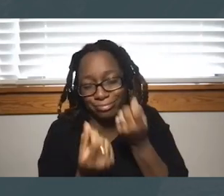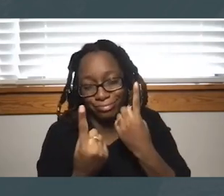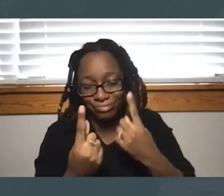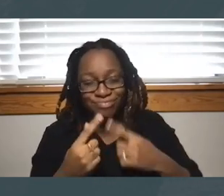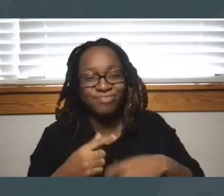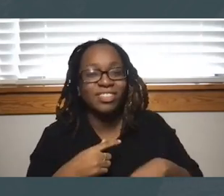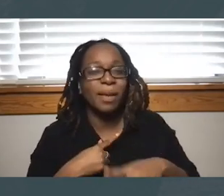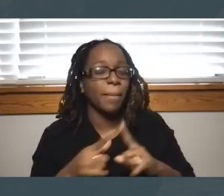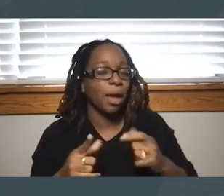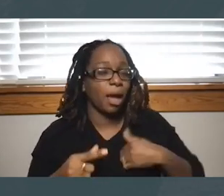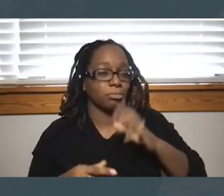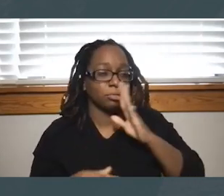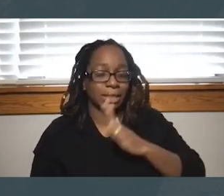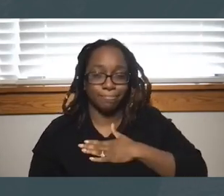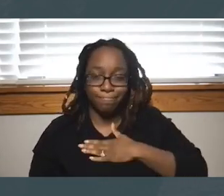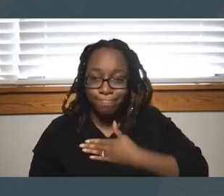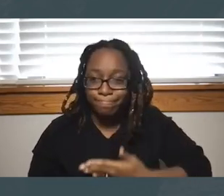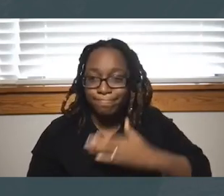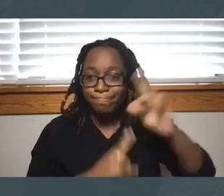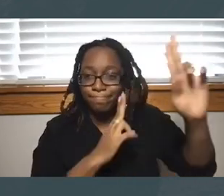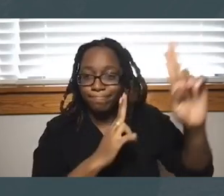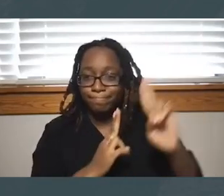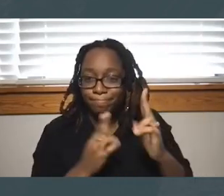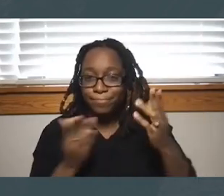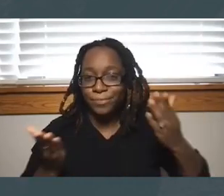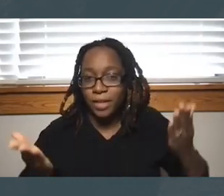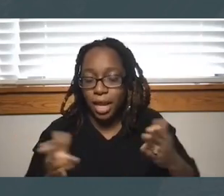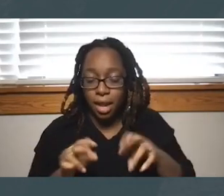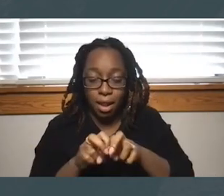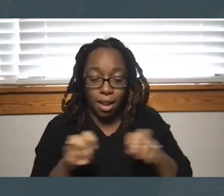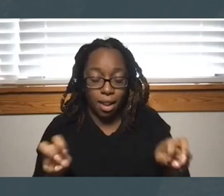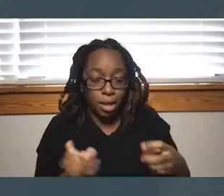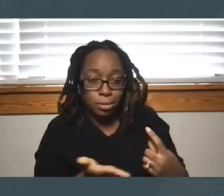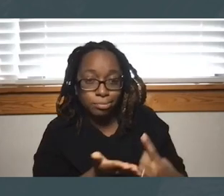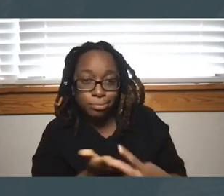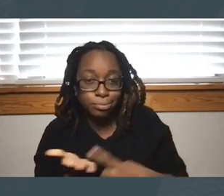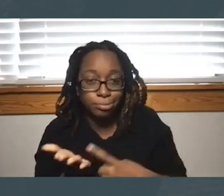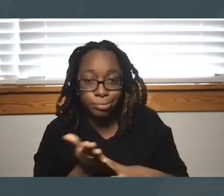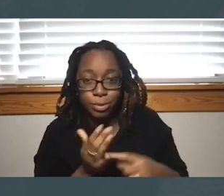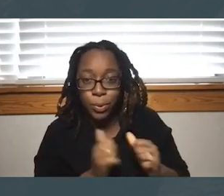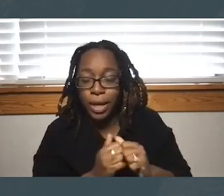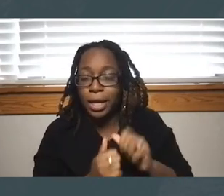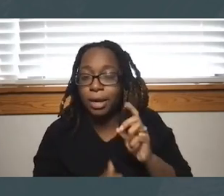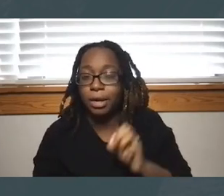in conversation and honored to be in conversation with Saidiya, Dr. Hartman.